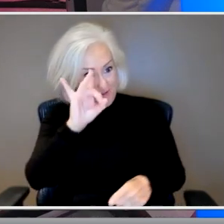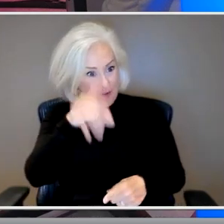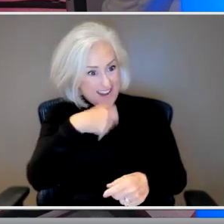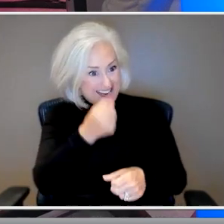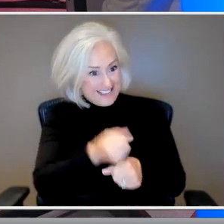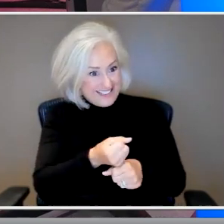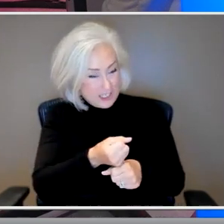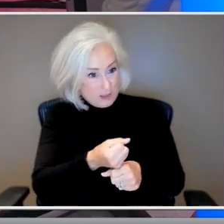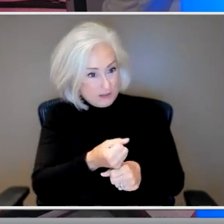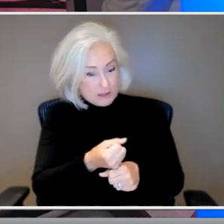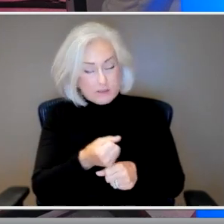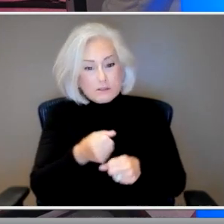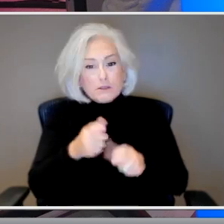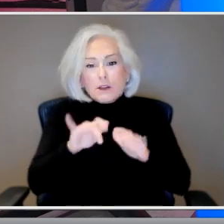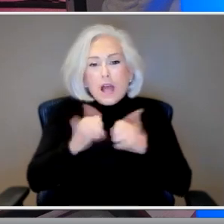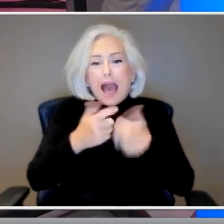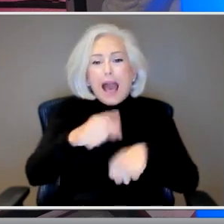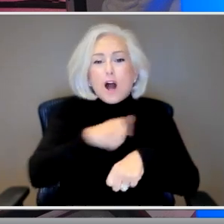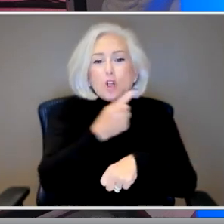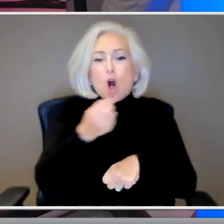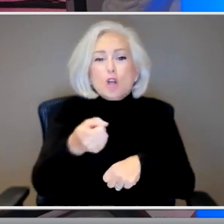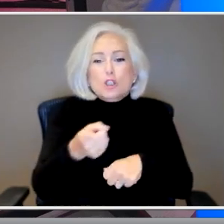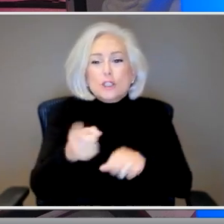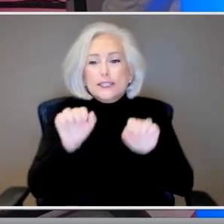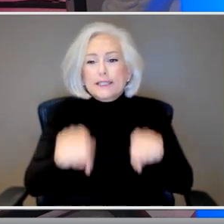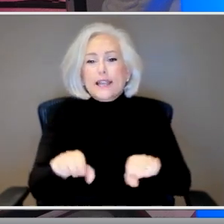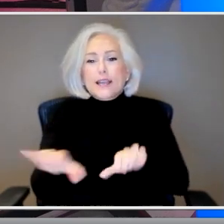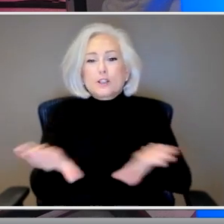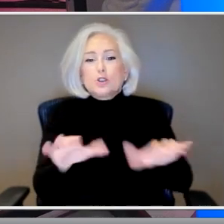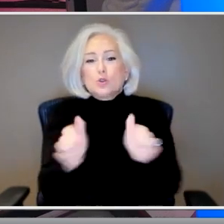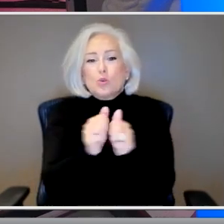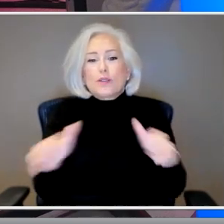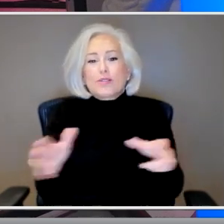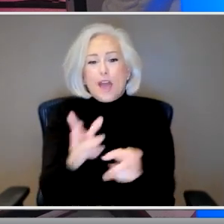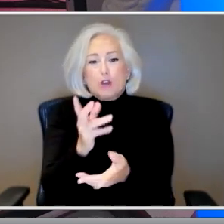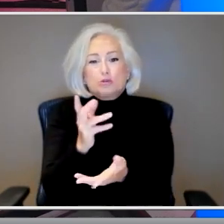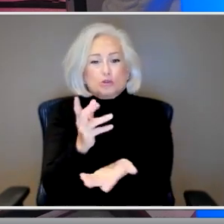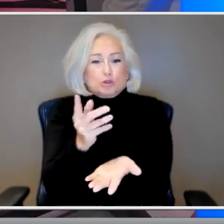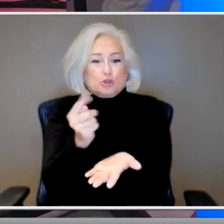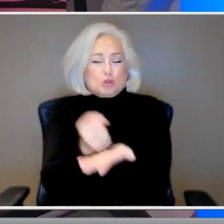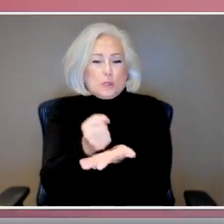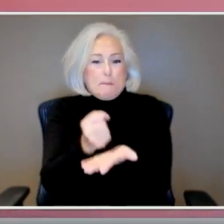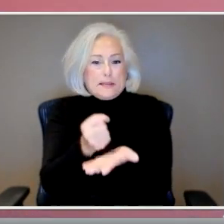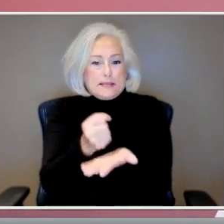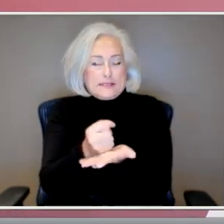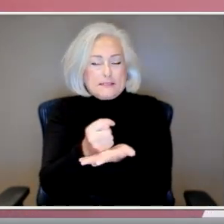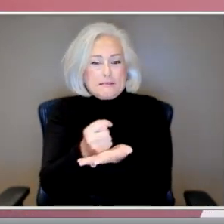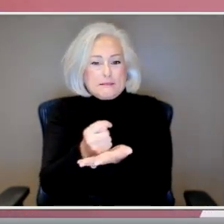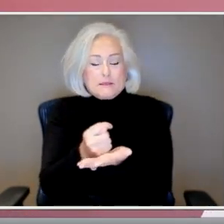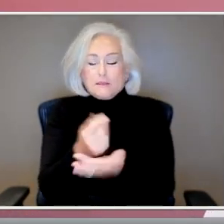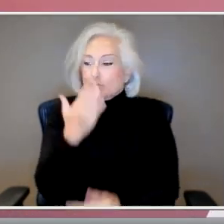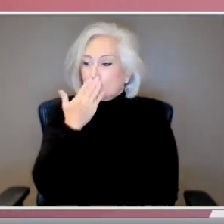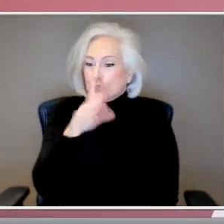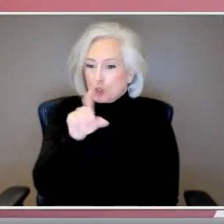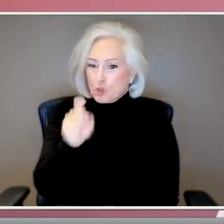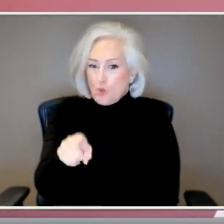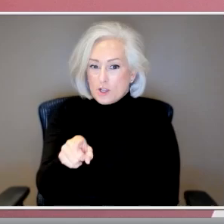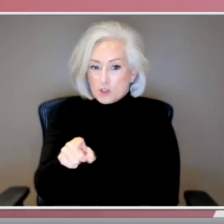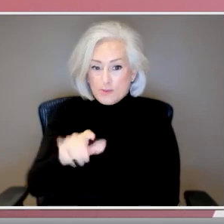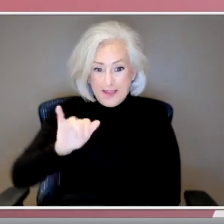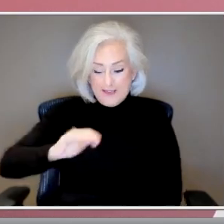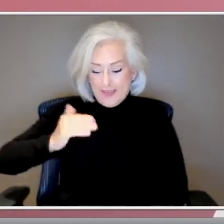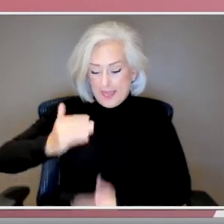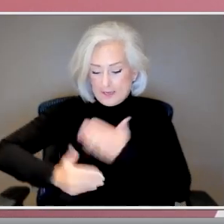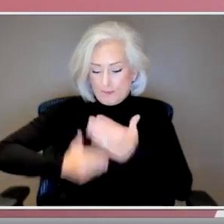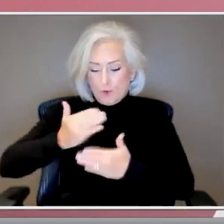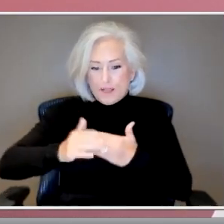Vicki have to let this go untreated? No, that's a really good question. We know these processes take time to develop, just like